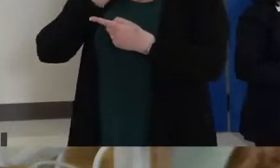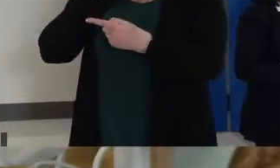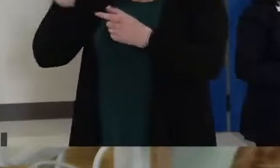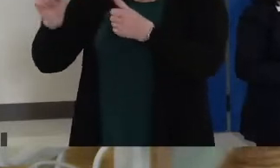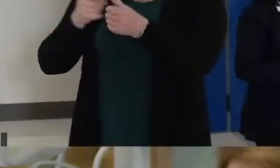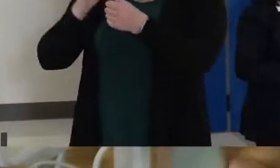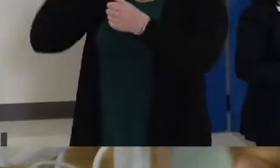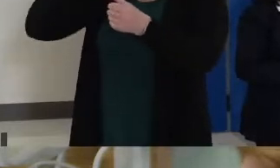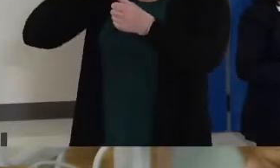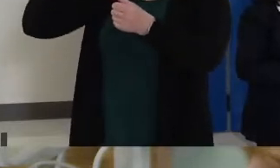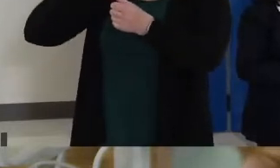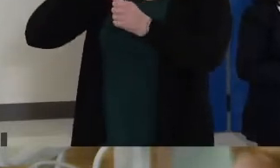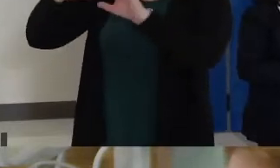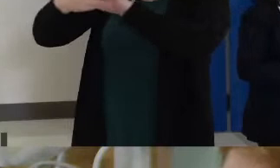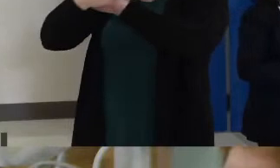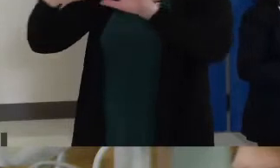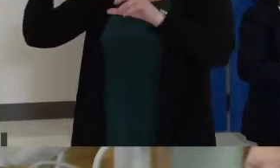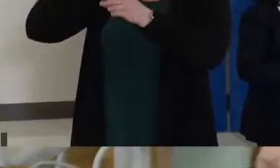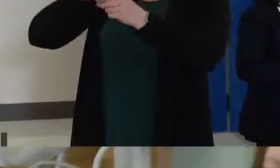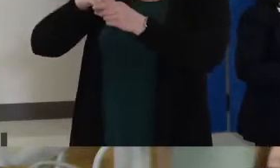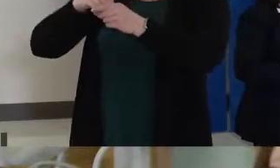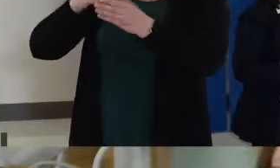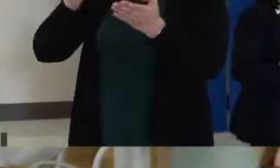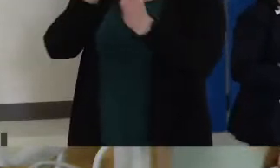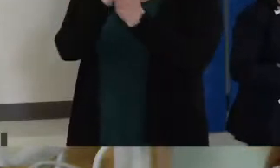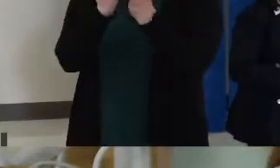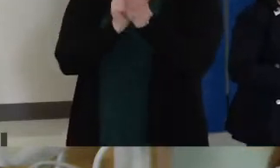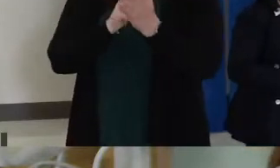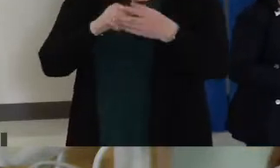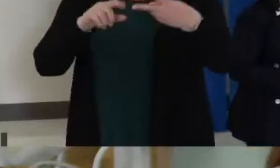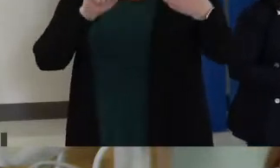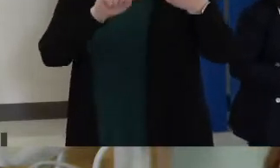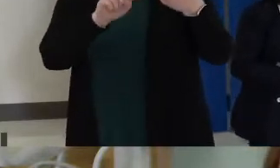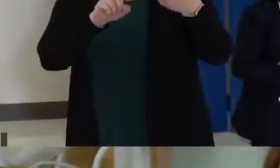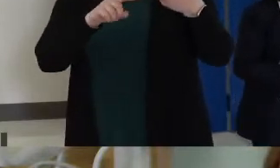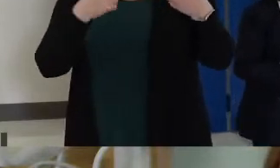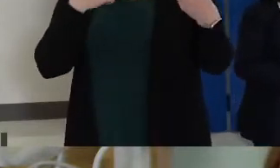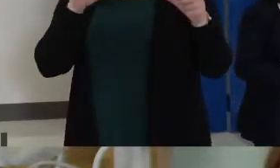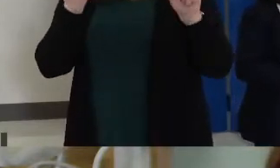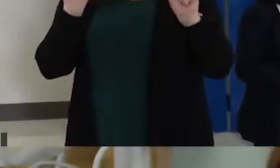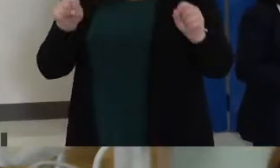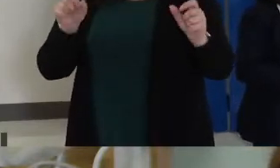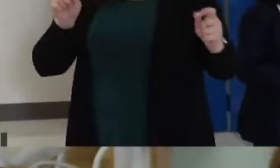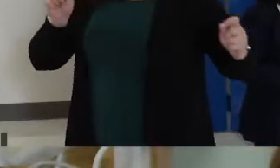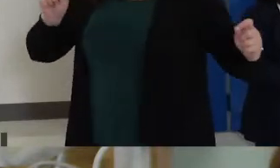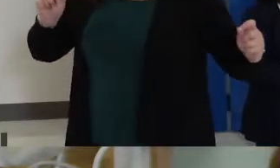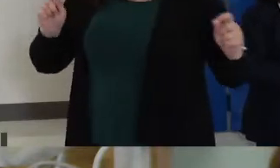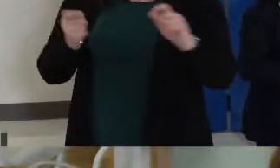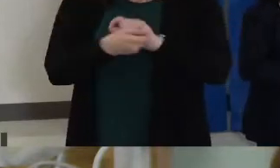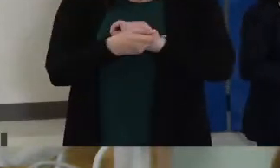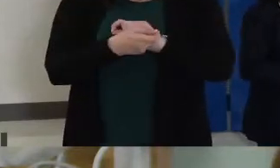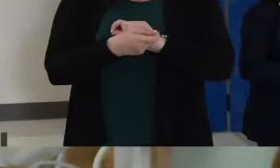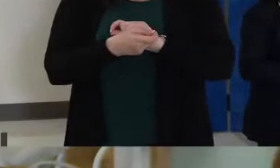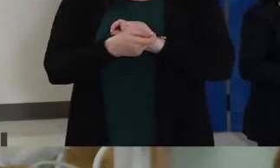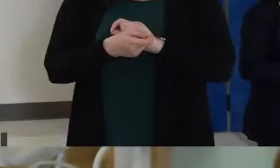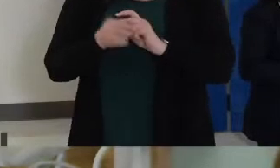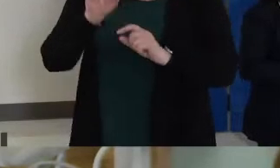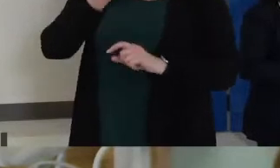envisioned with the original Mental Health Services Act. But number two, to let folks know we can turn this around. He's an